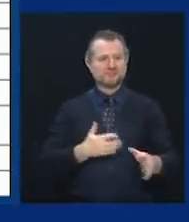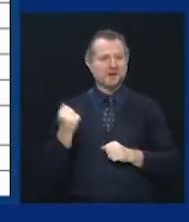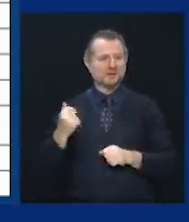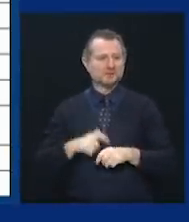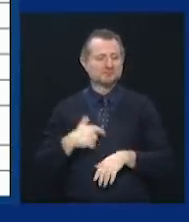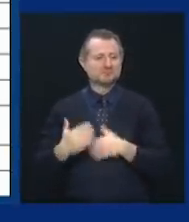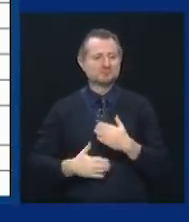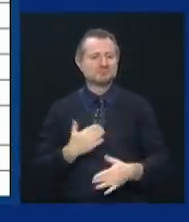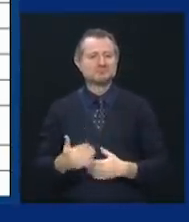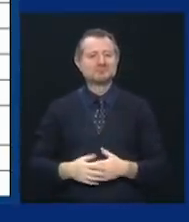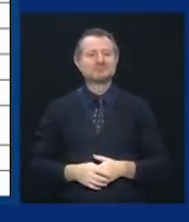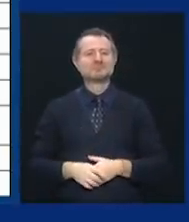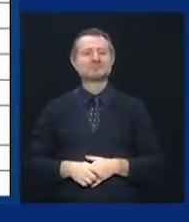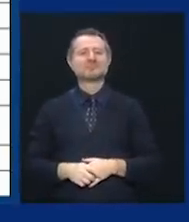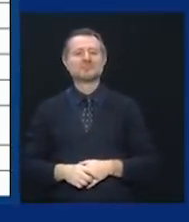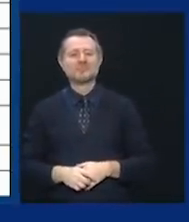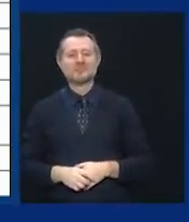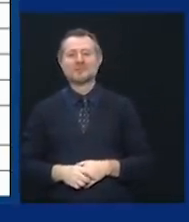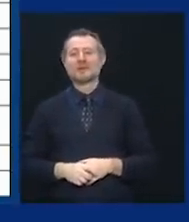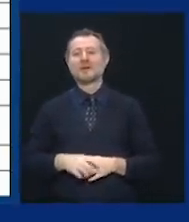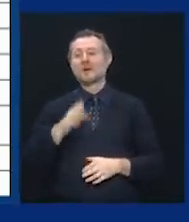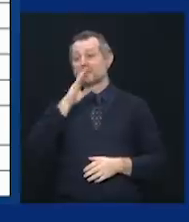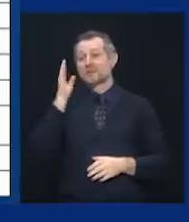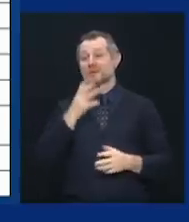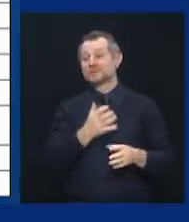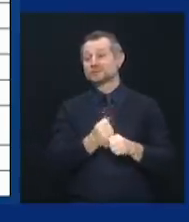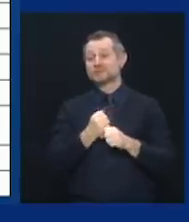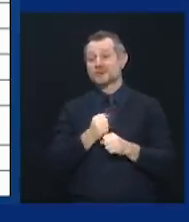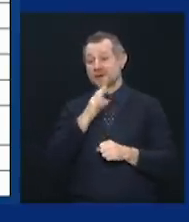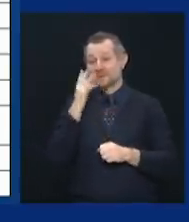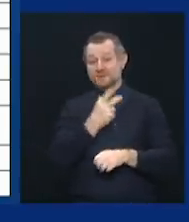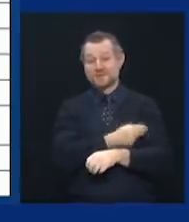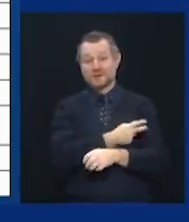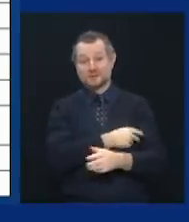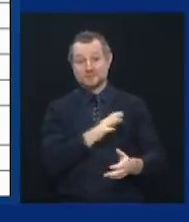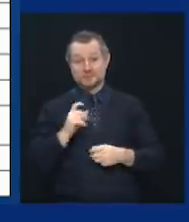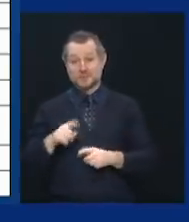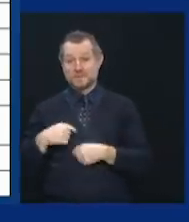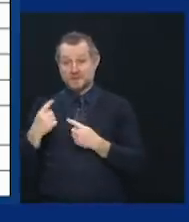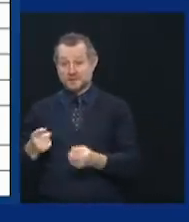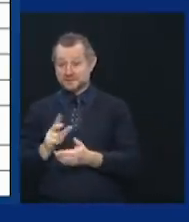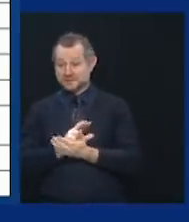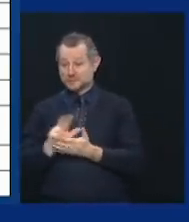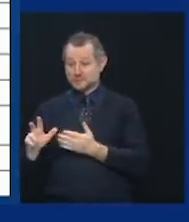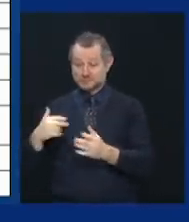The hospitals have been receiving vaccines over the past 3 weeks.